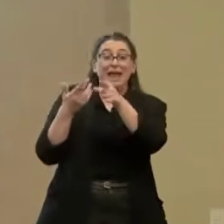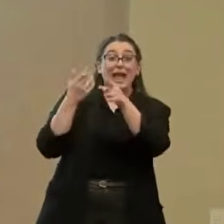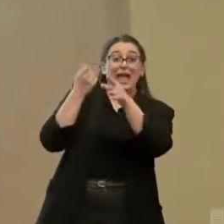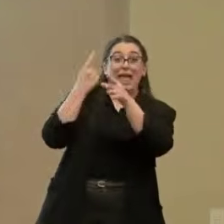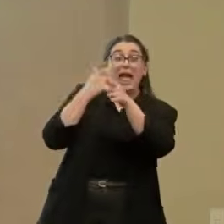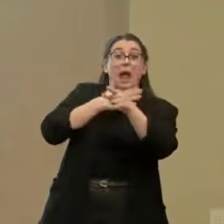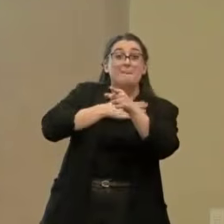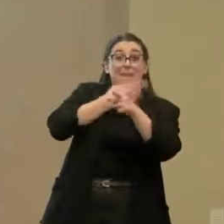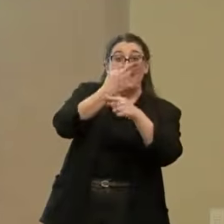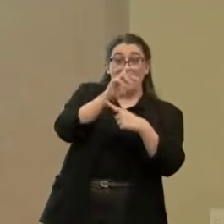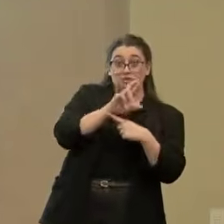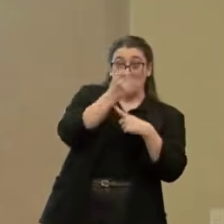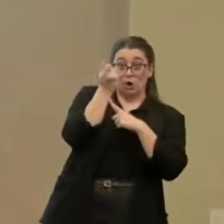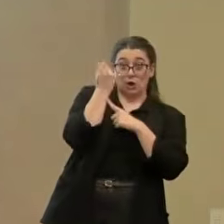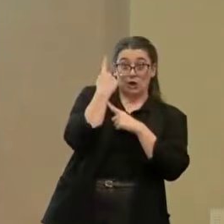answer, right?